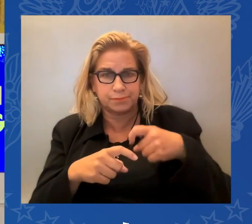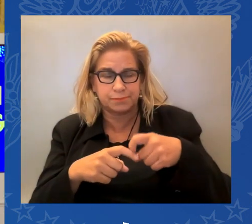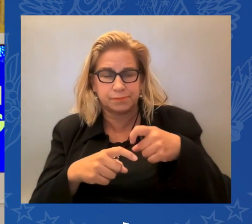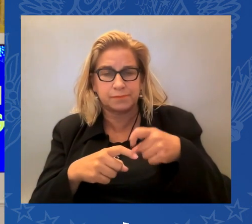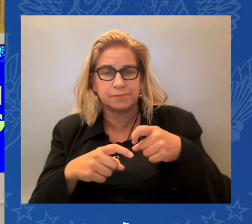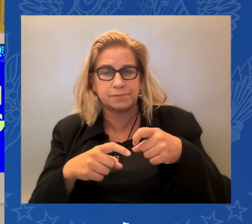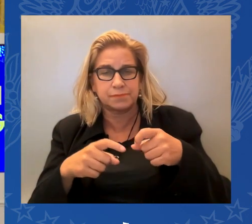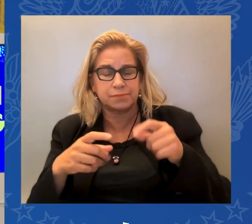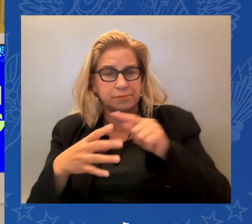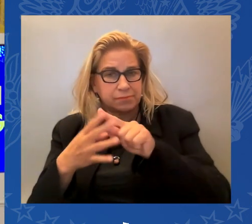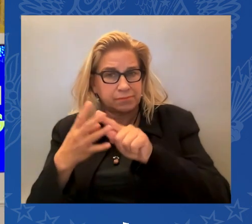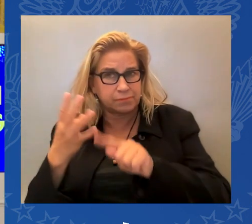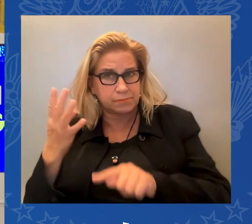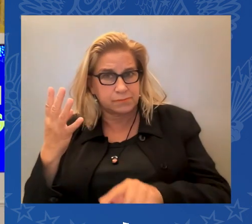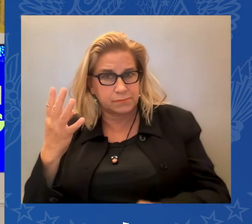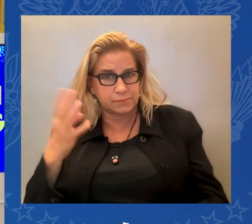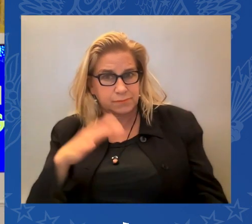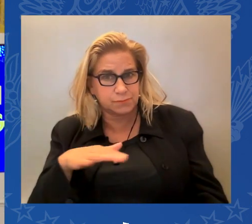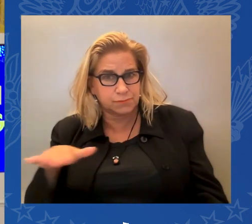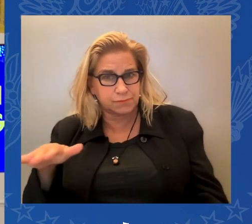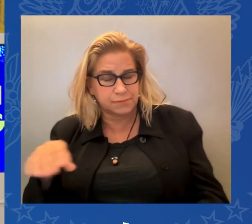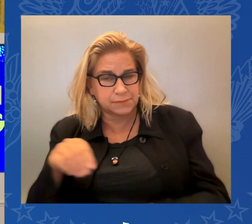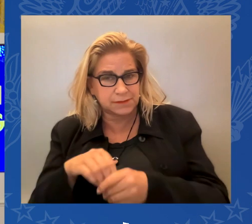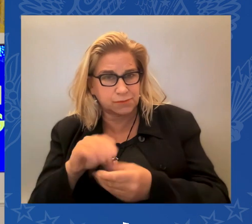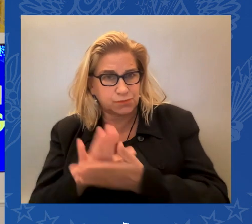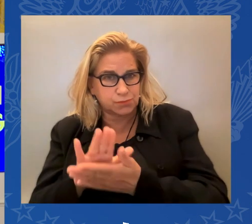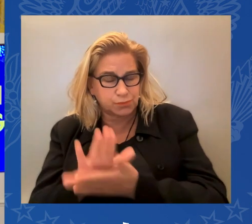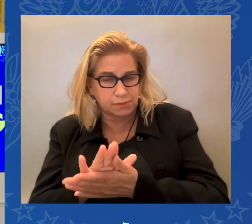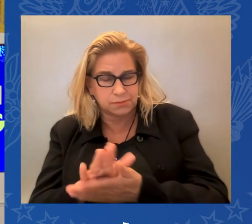Tell those who have a different view of us to hang on, man. We're coming.